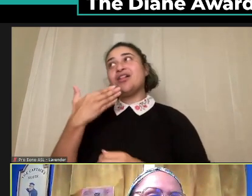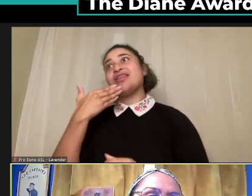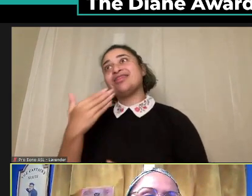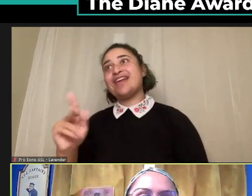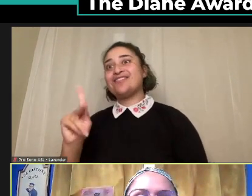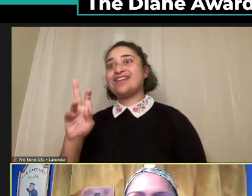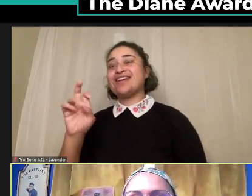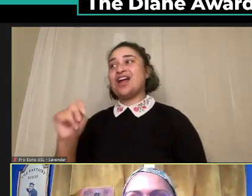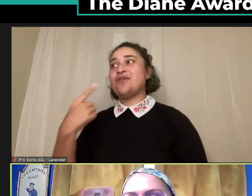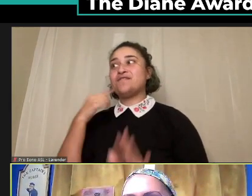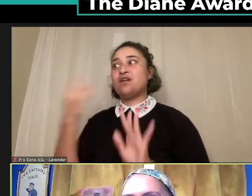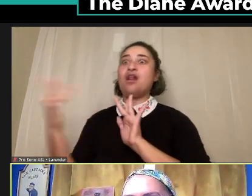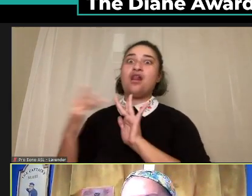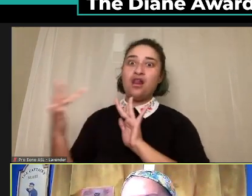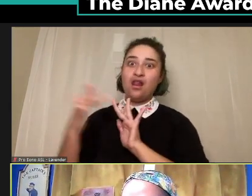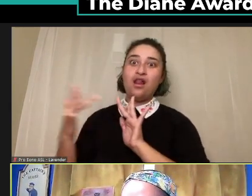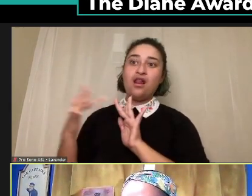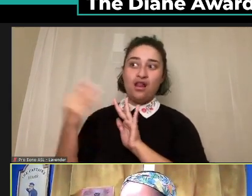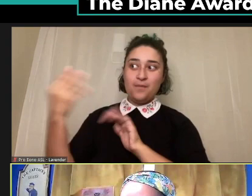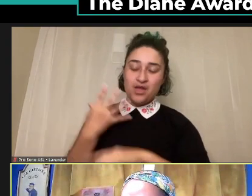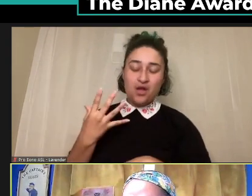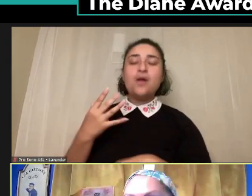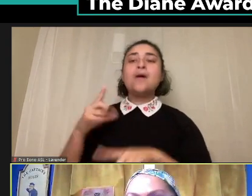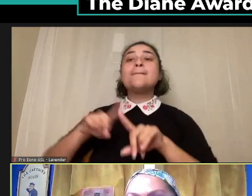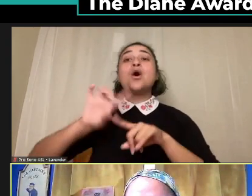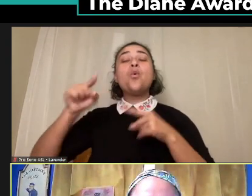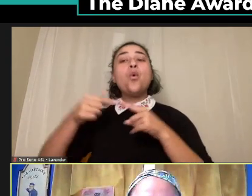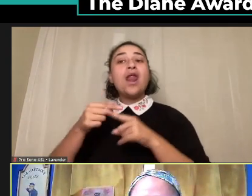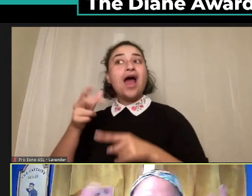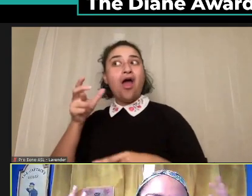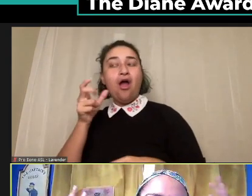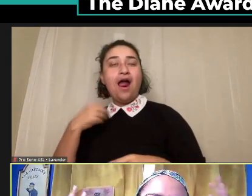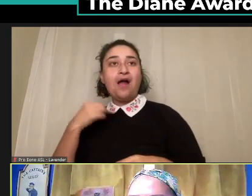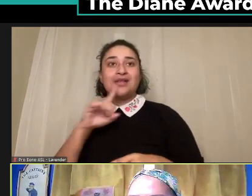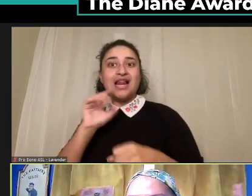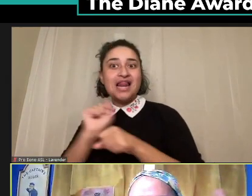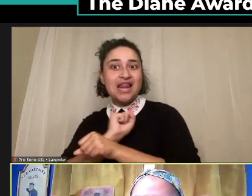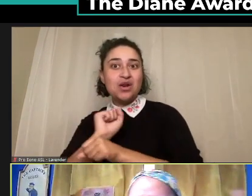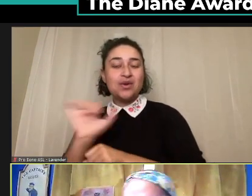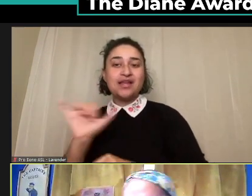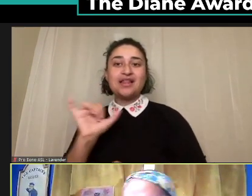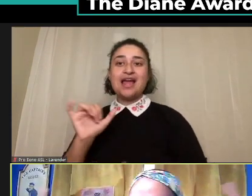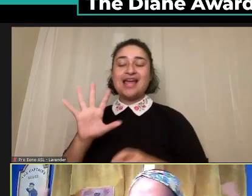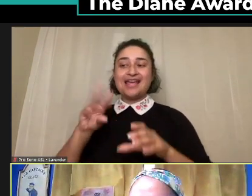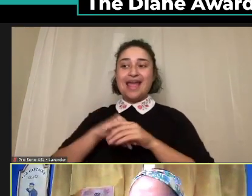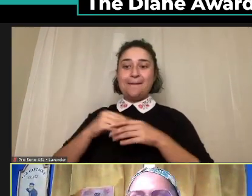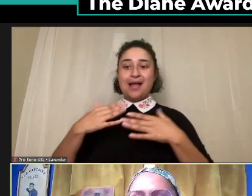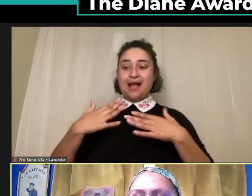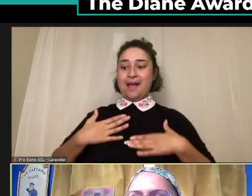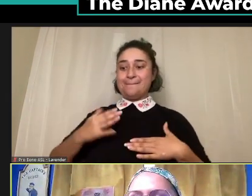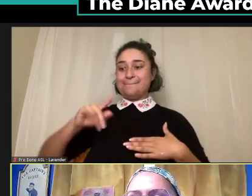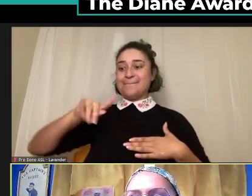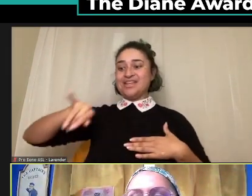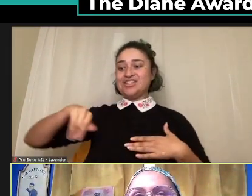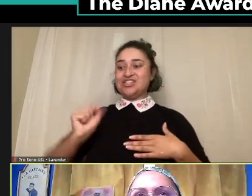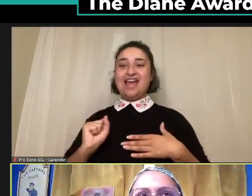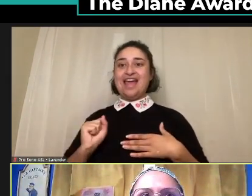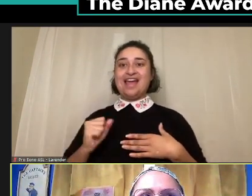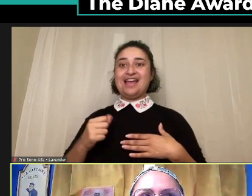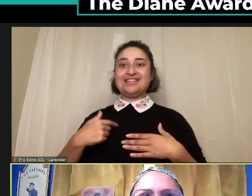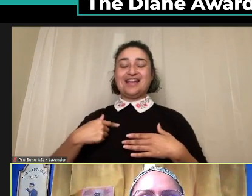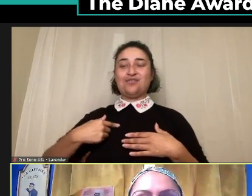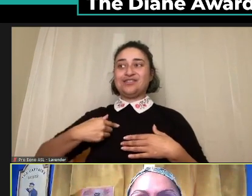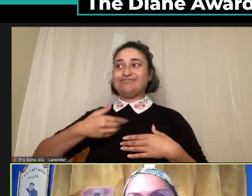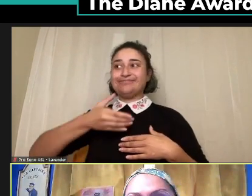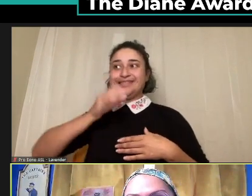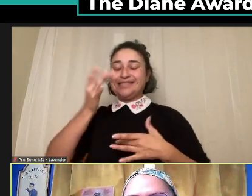tenacity. But when I heard, I was literally like in my PJs, like covered with DayQuil. And